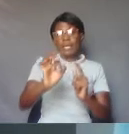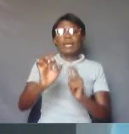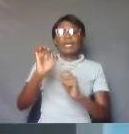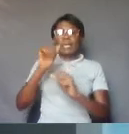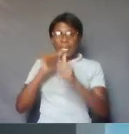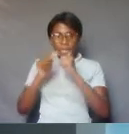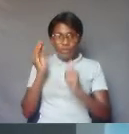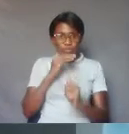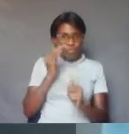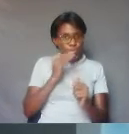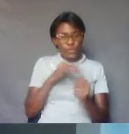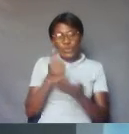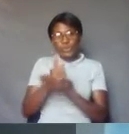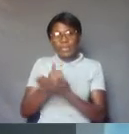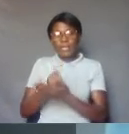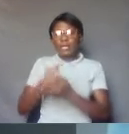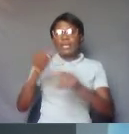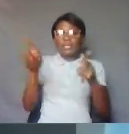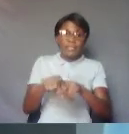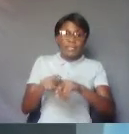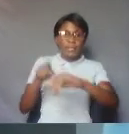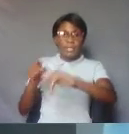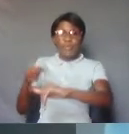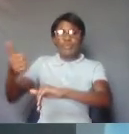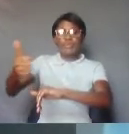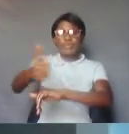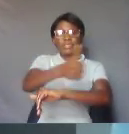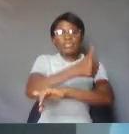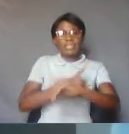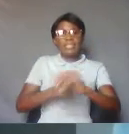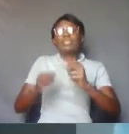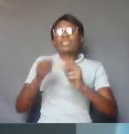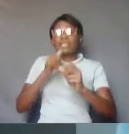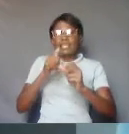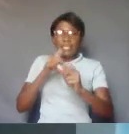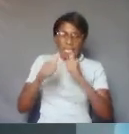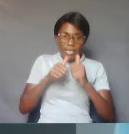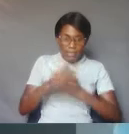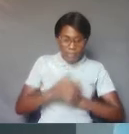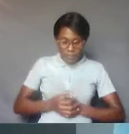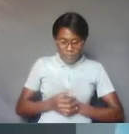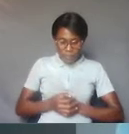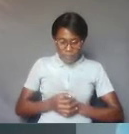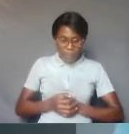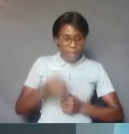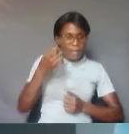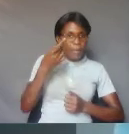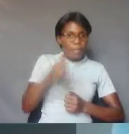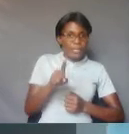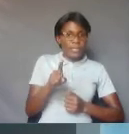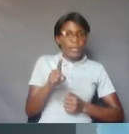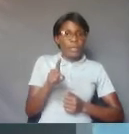time. But they've been sighted the whole way along the road to Emmaus. They've spent the afternoon with this person, but they don't